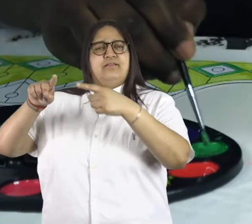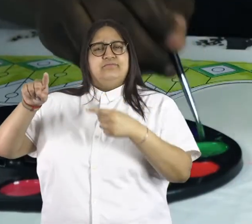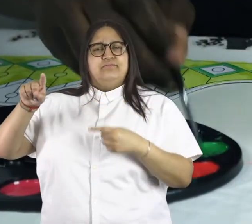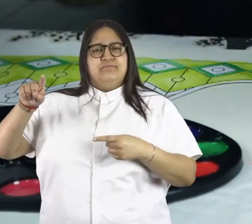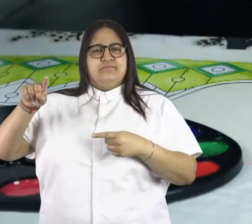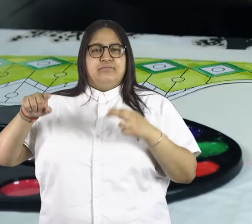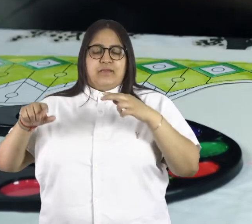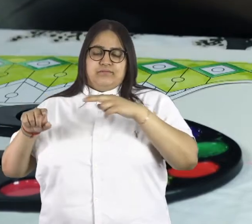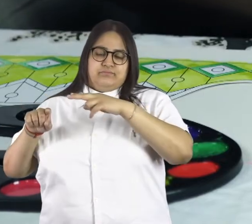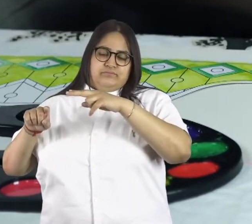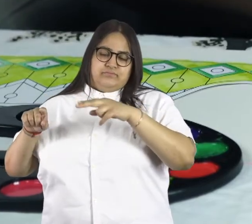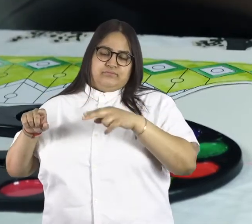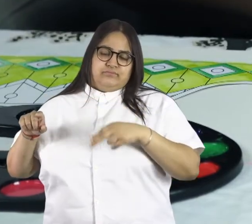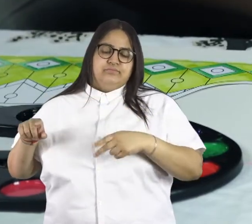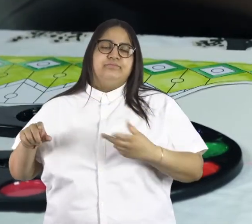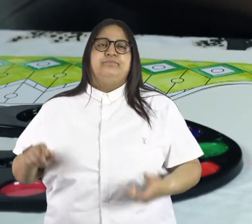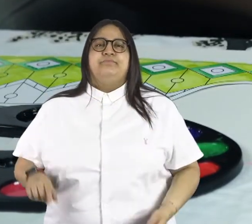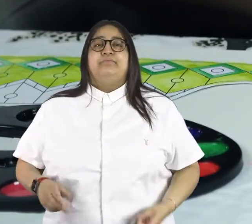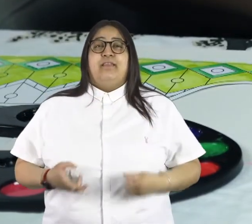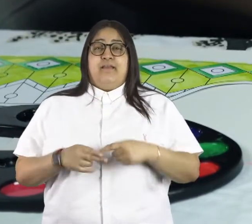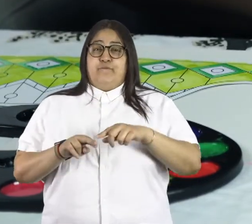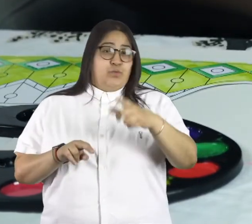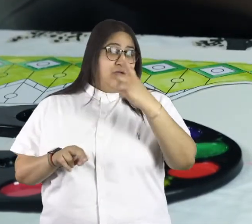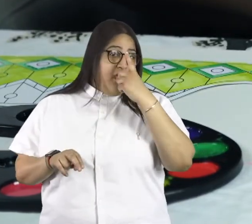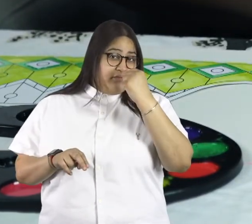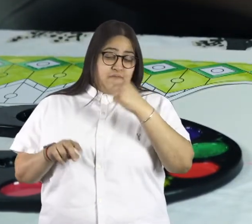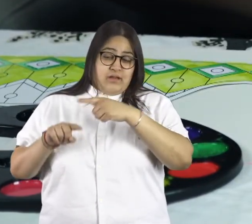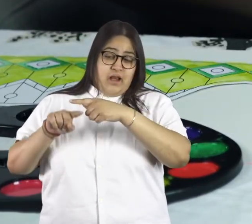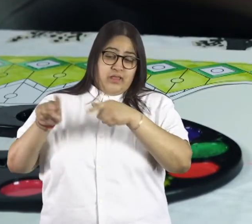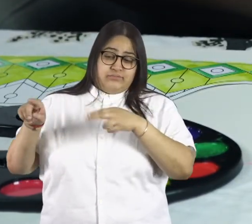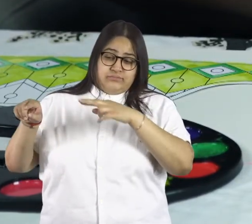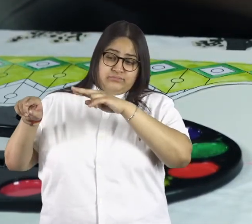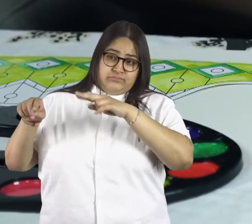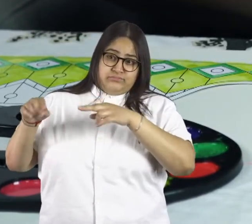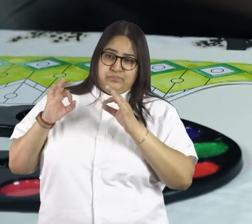you can't, that's a bonus to me.